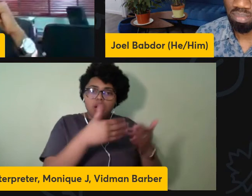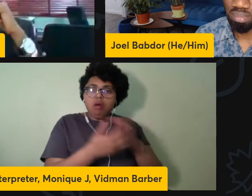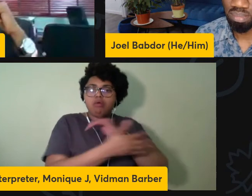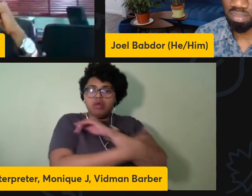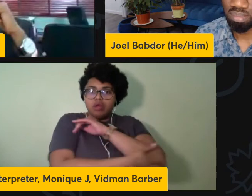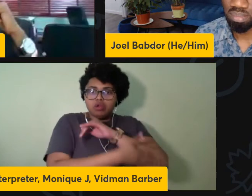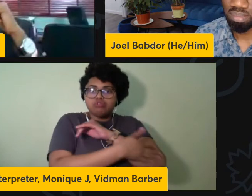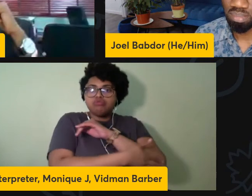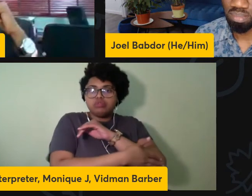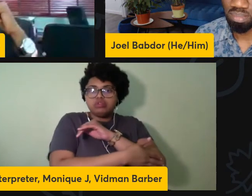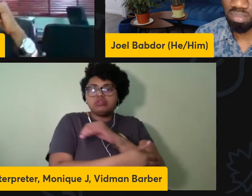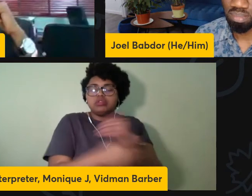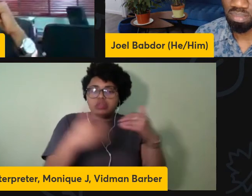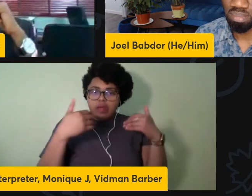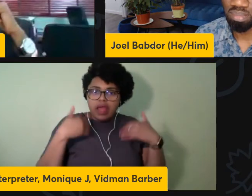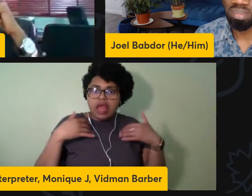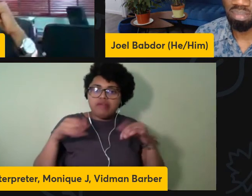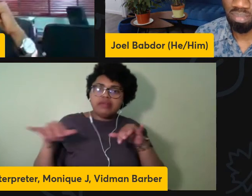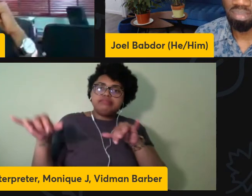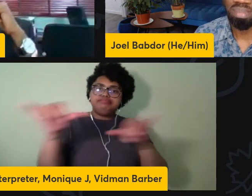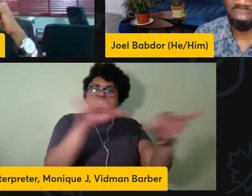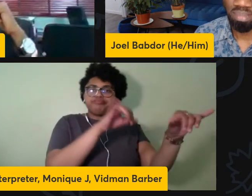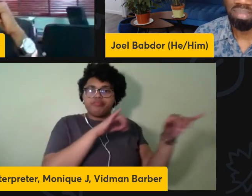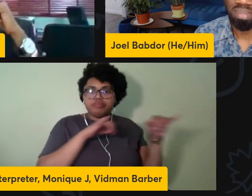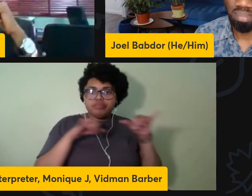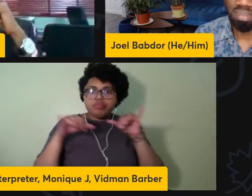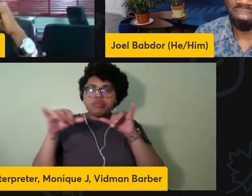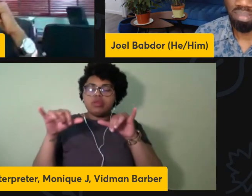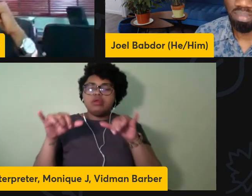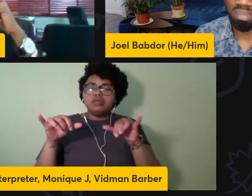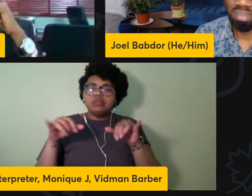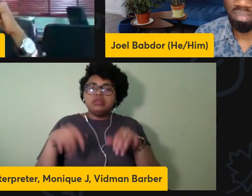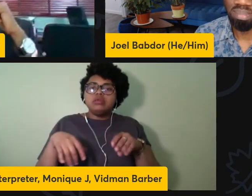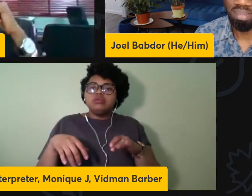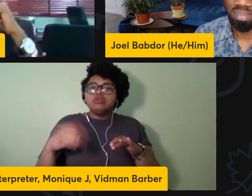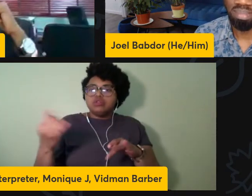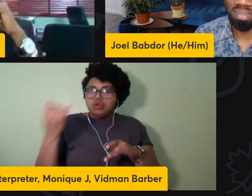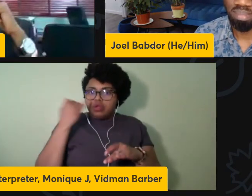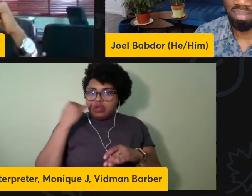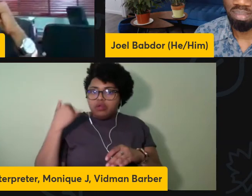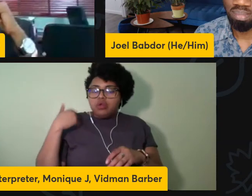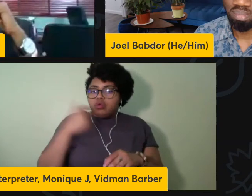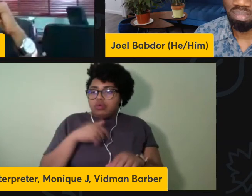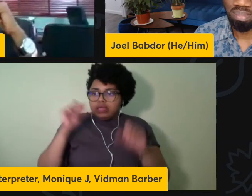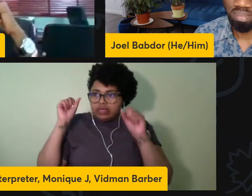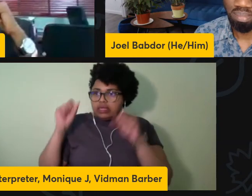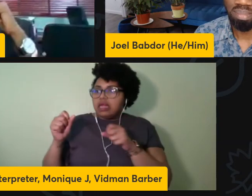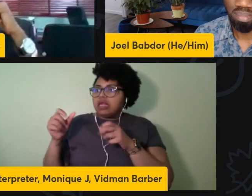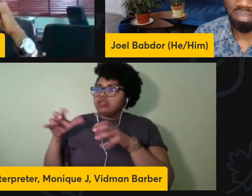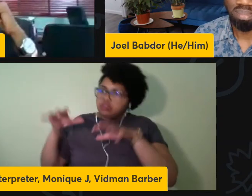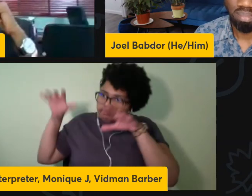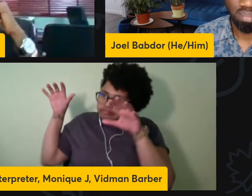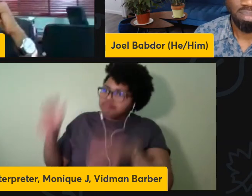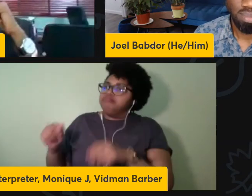is common to all of them, so that in case we have variant, they're able to handle them effectively.